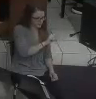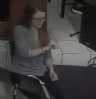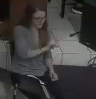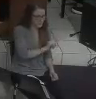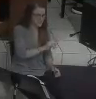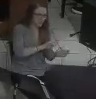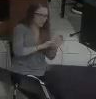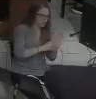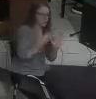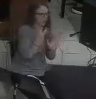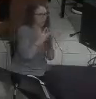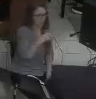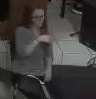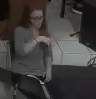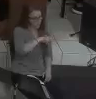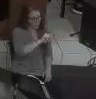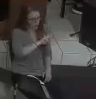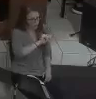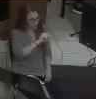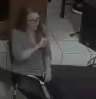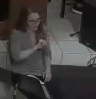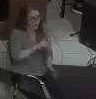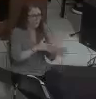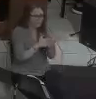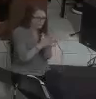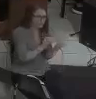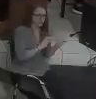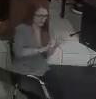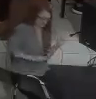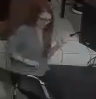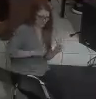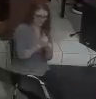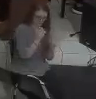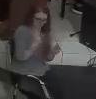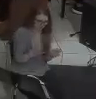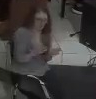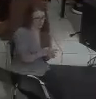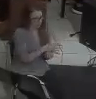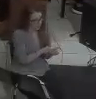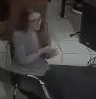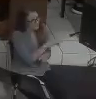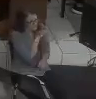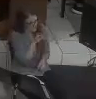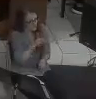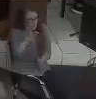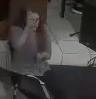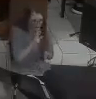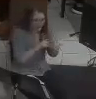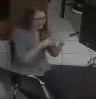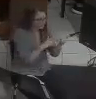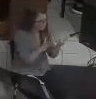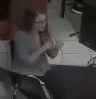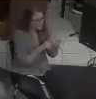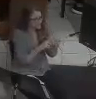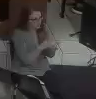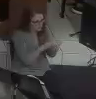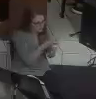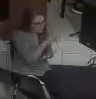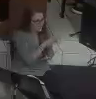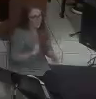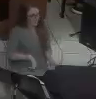God the Creator, Jesus Christ the Savior, the Holy Spirit, and us. God in us. The